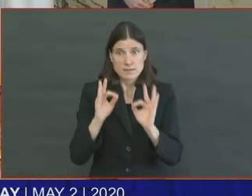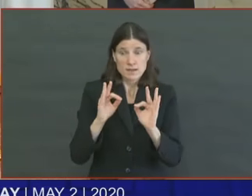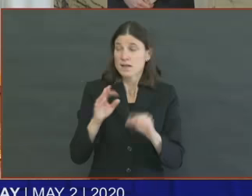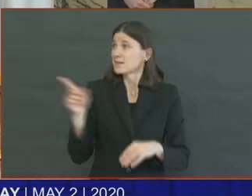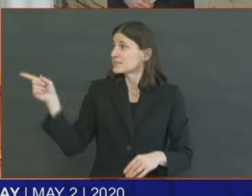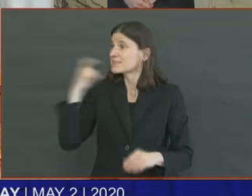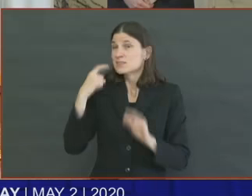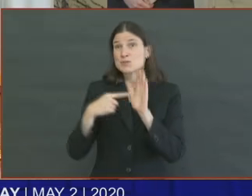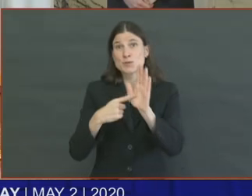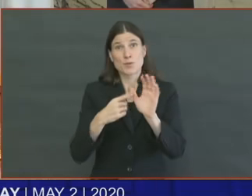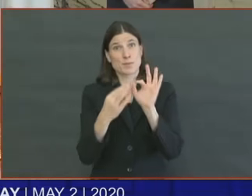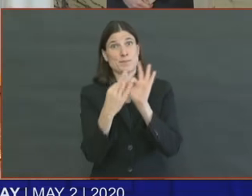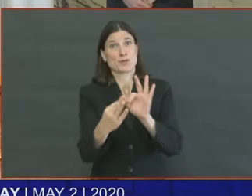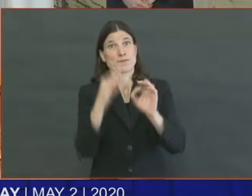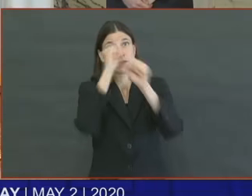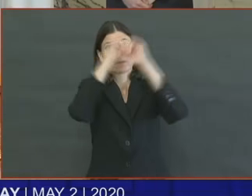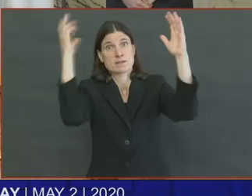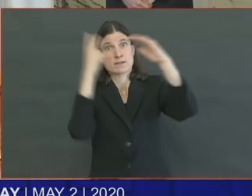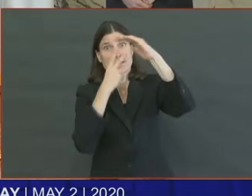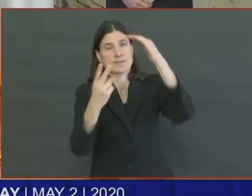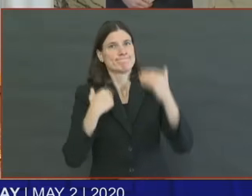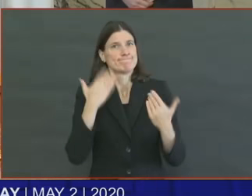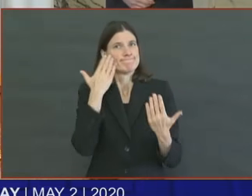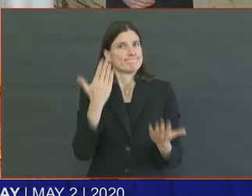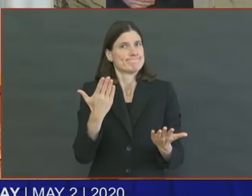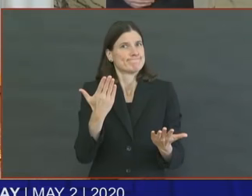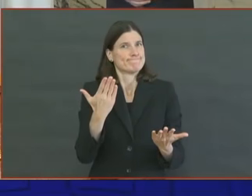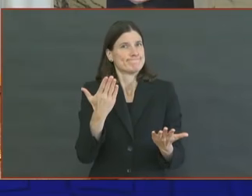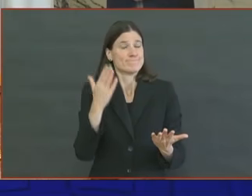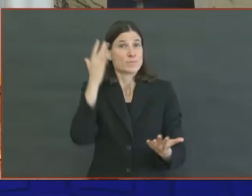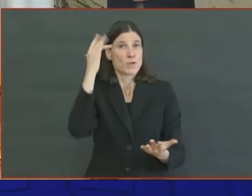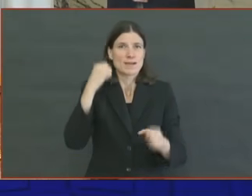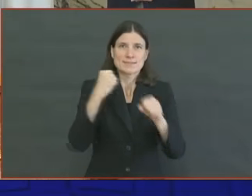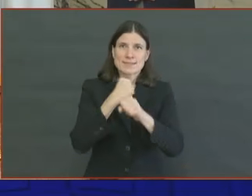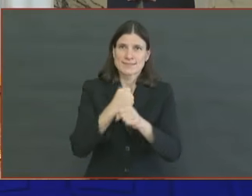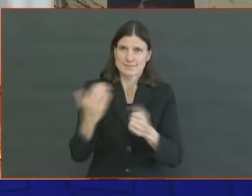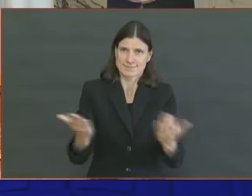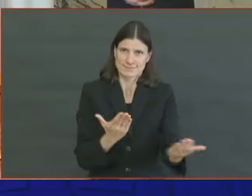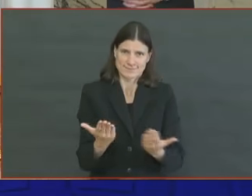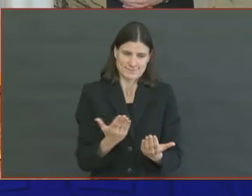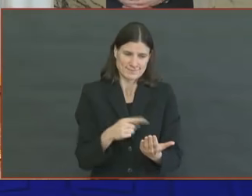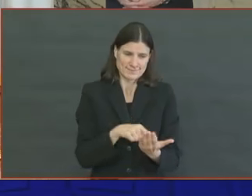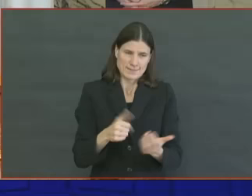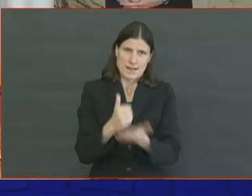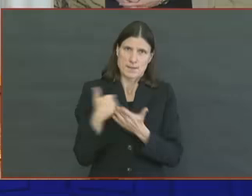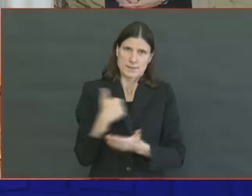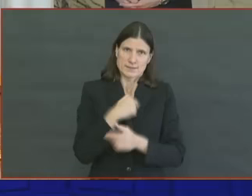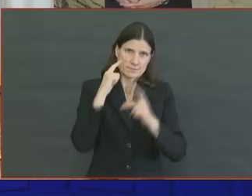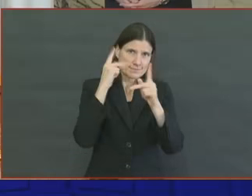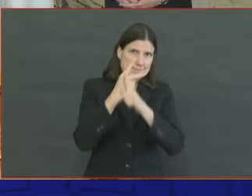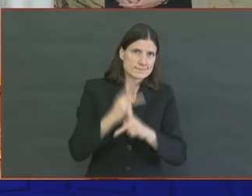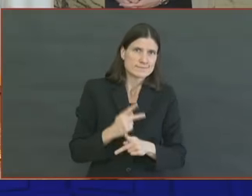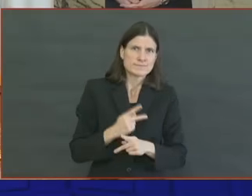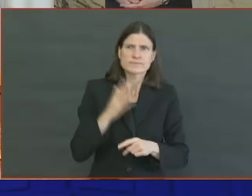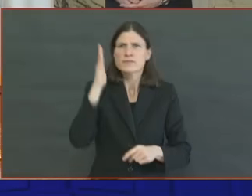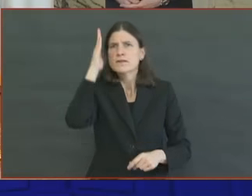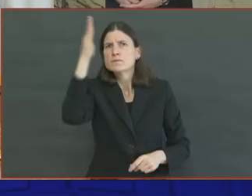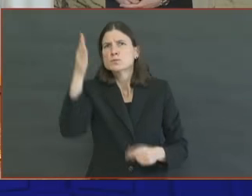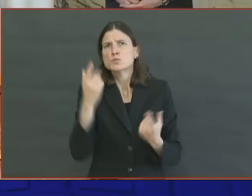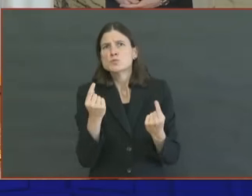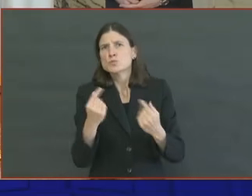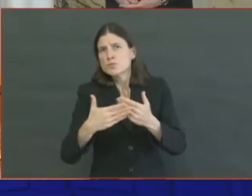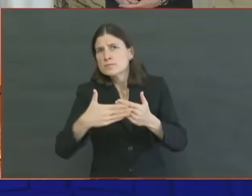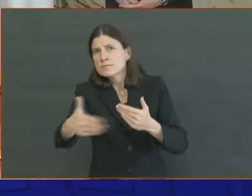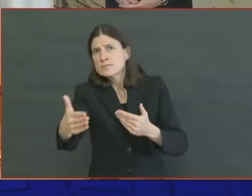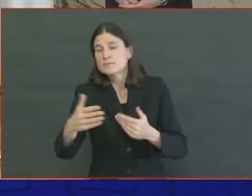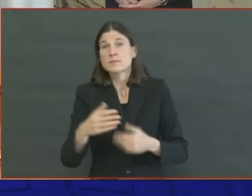puzzle. As we decide when it's safe to reopen our economy, when it's safe to go back out for restaurants, when it's